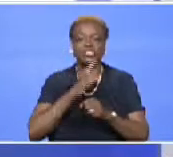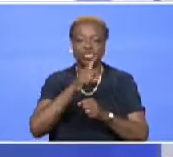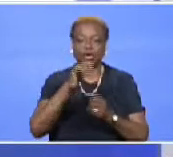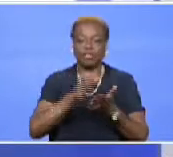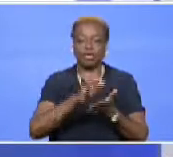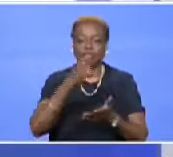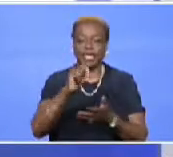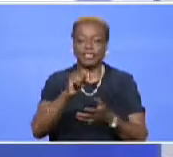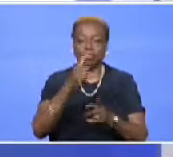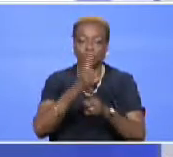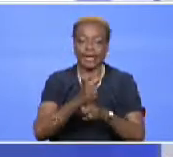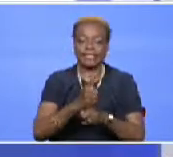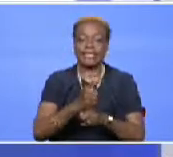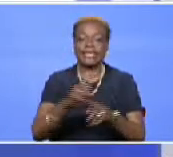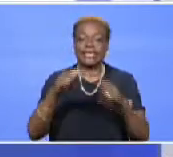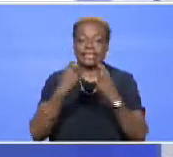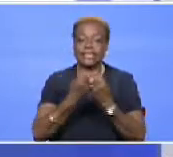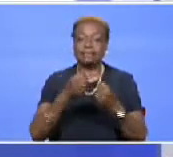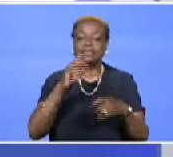are in place to deliver